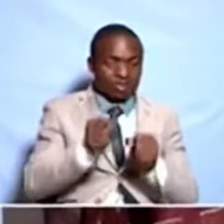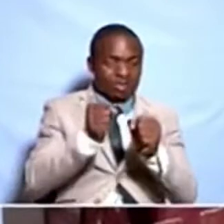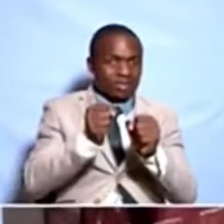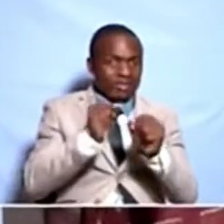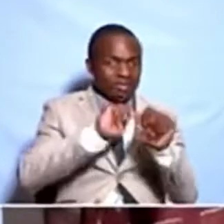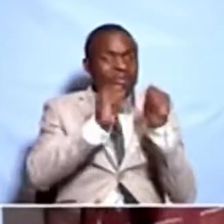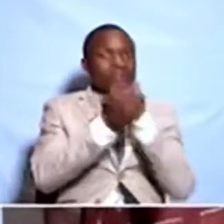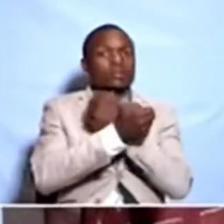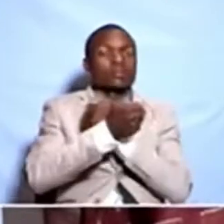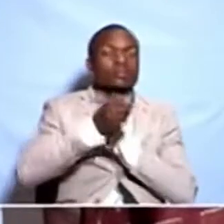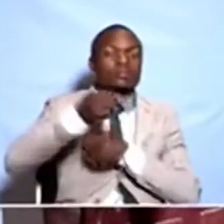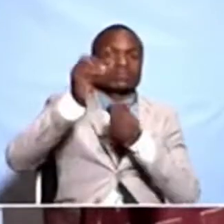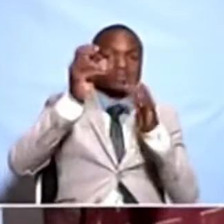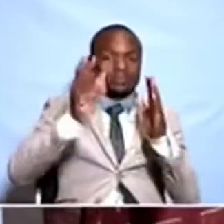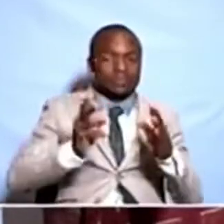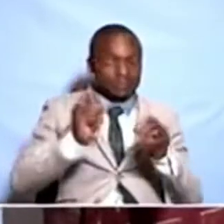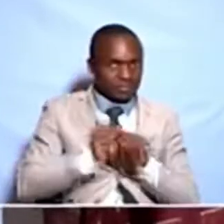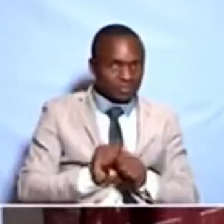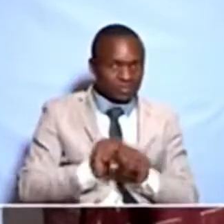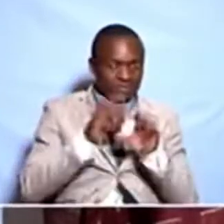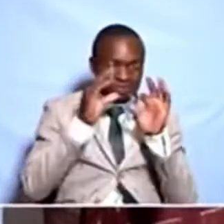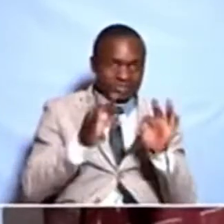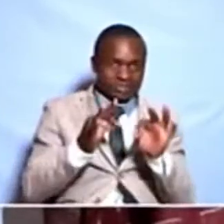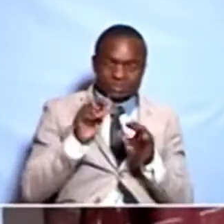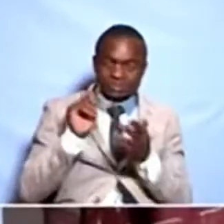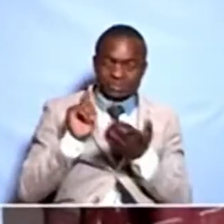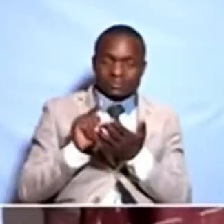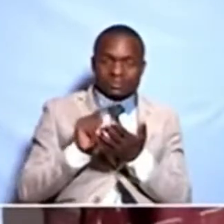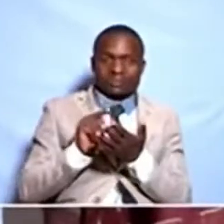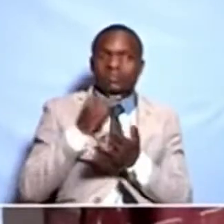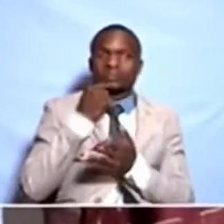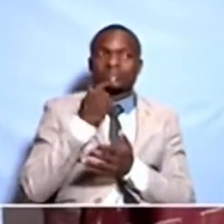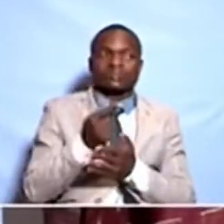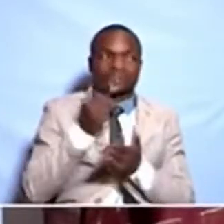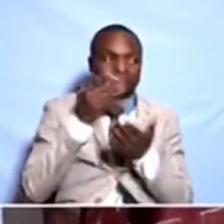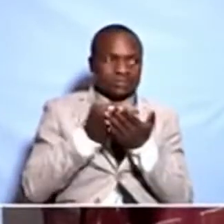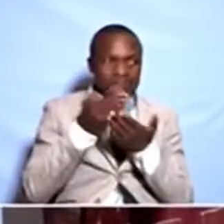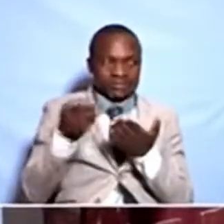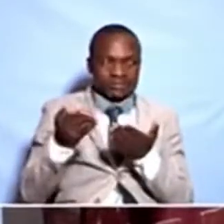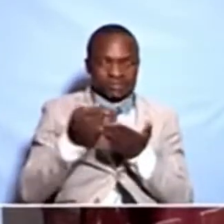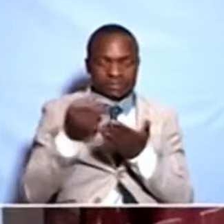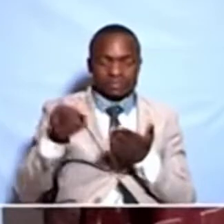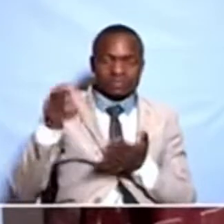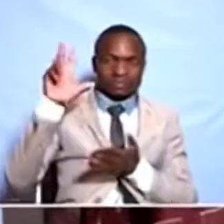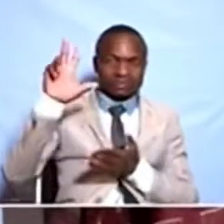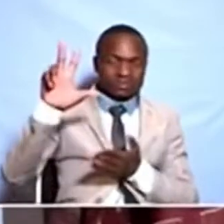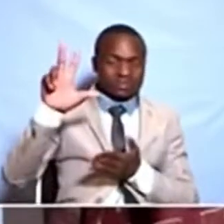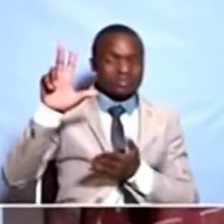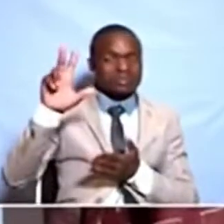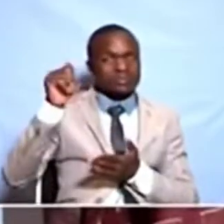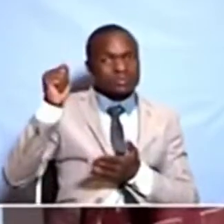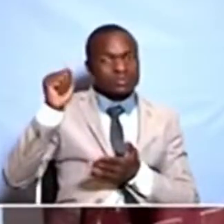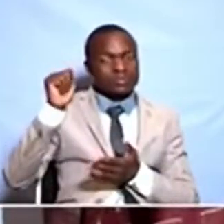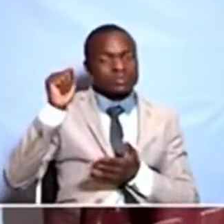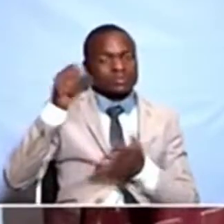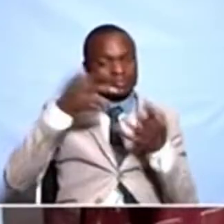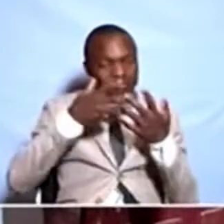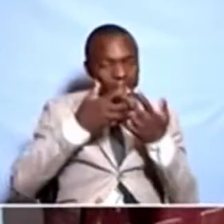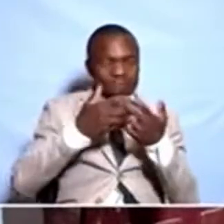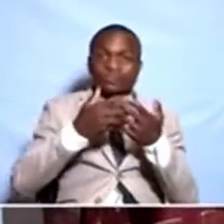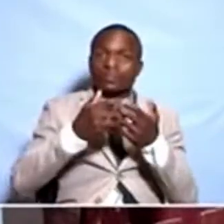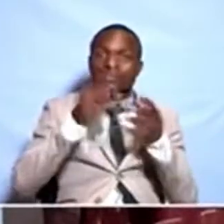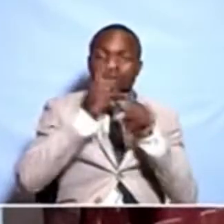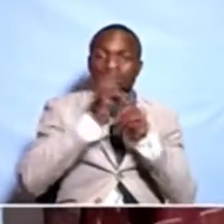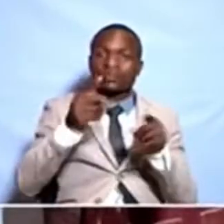of ownership, when like this one who said he bought a 3A engine and then just realized that